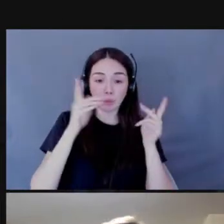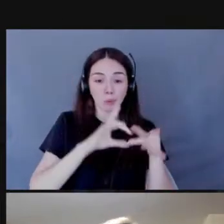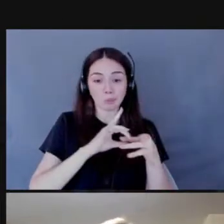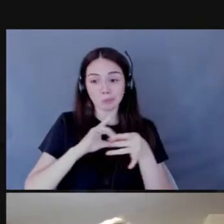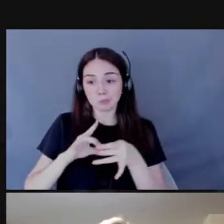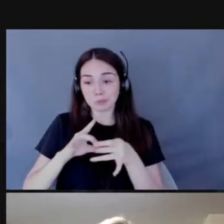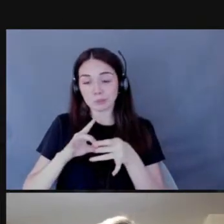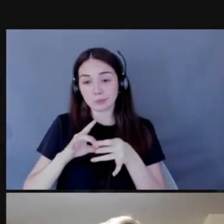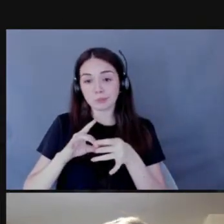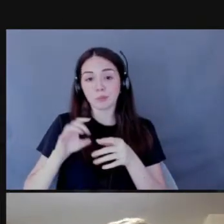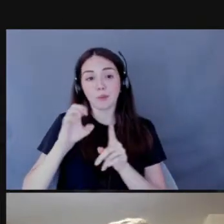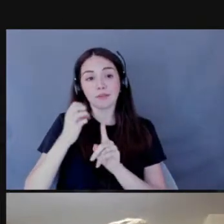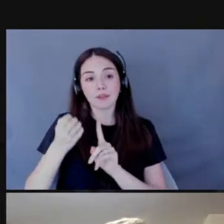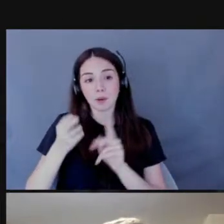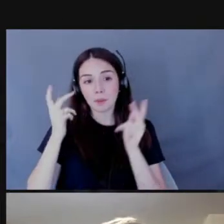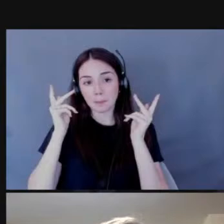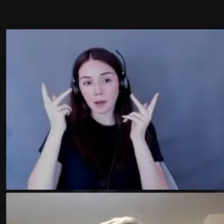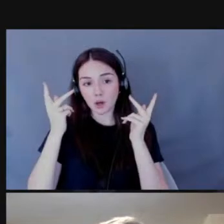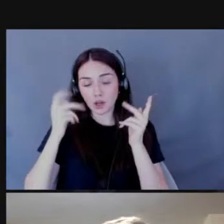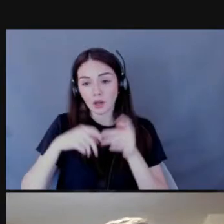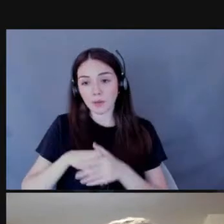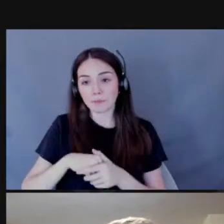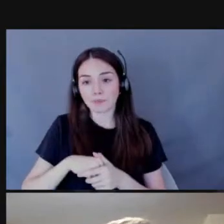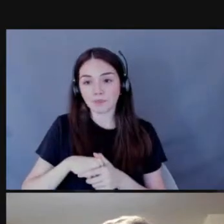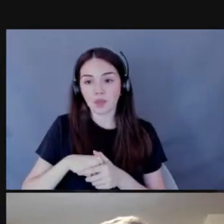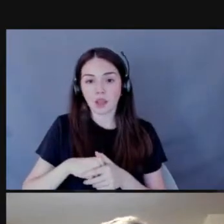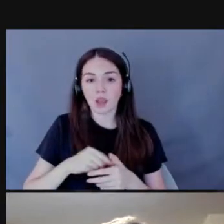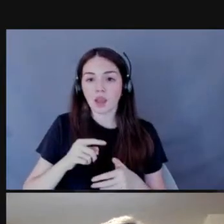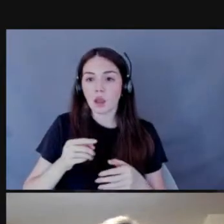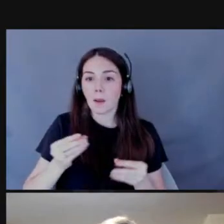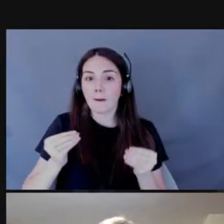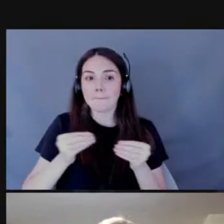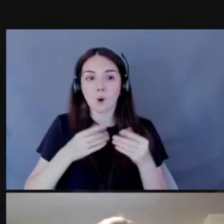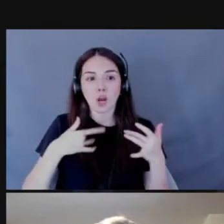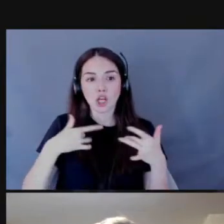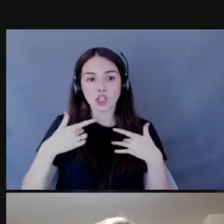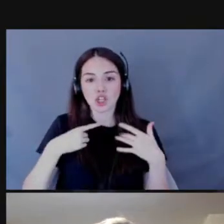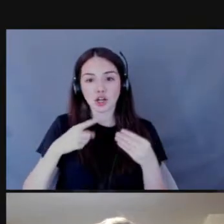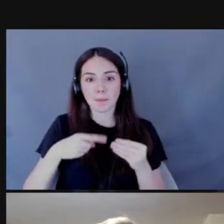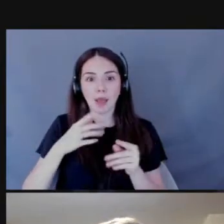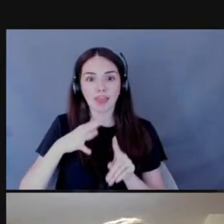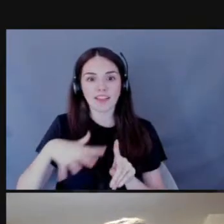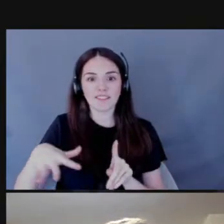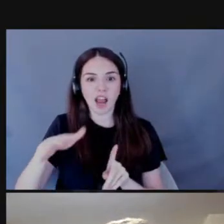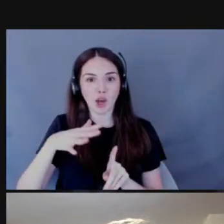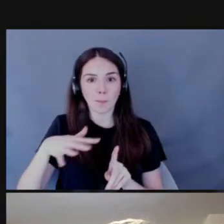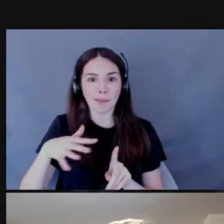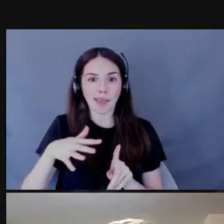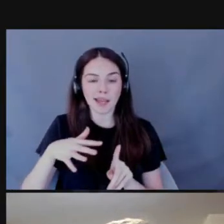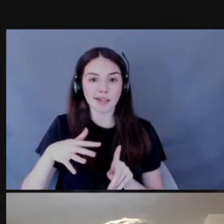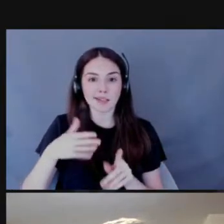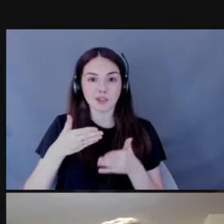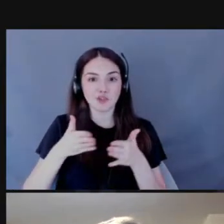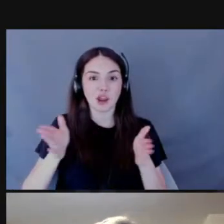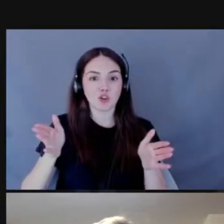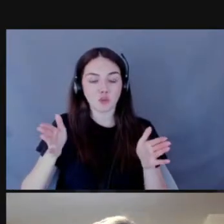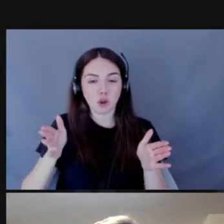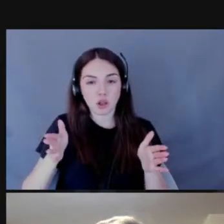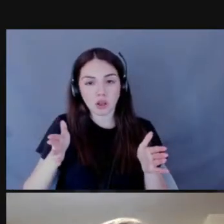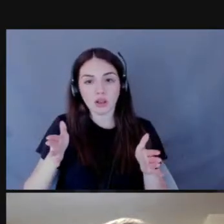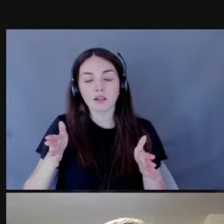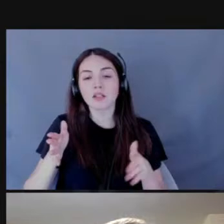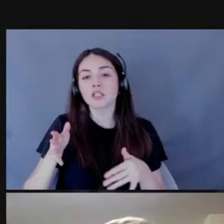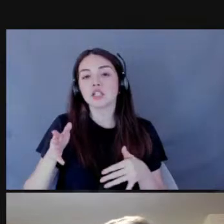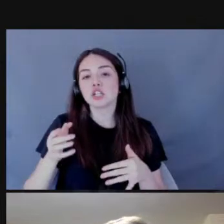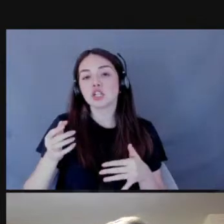paranoia. There's a growing worry about the environment in general. So there's an awful lot of kind of low-level